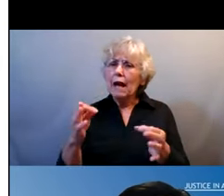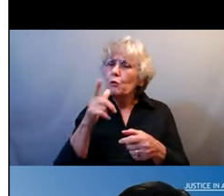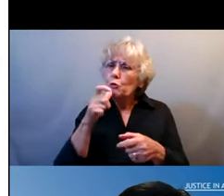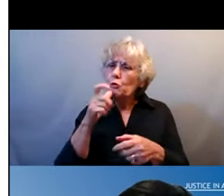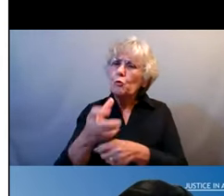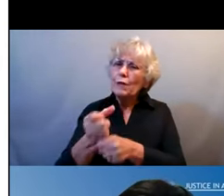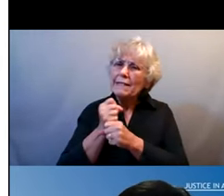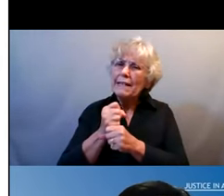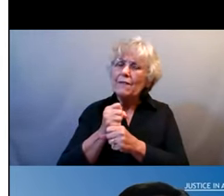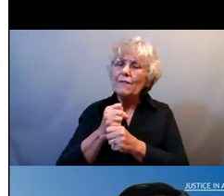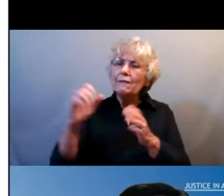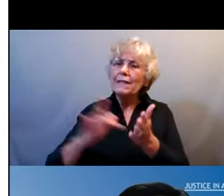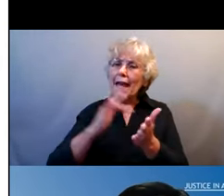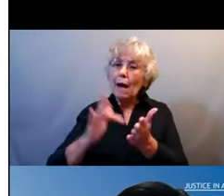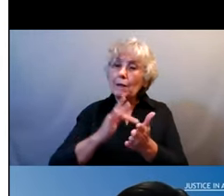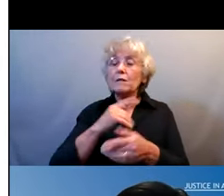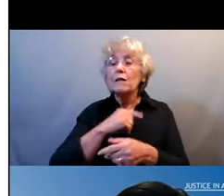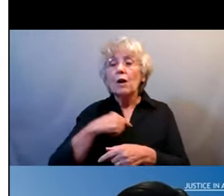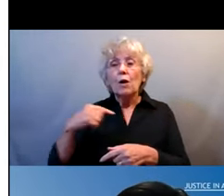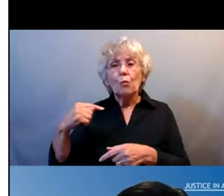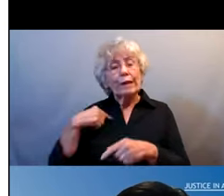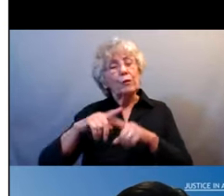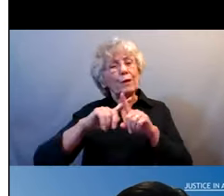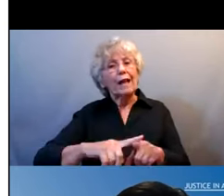received the tablets? And that we were relying on our